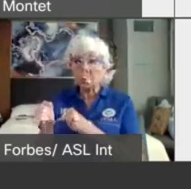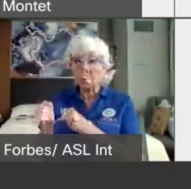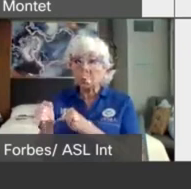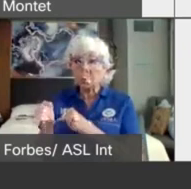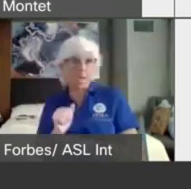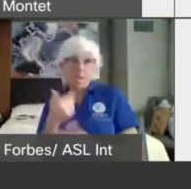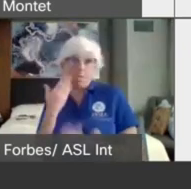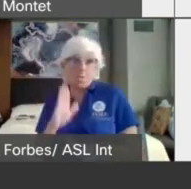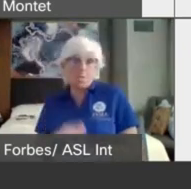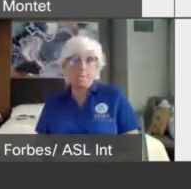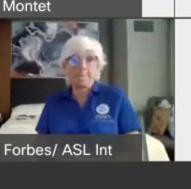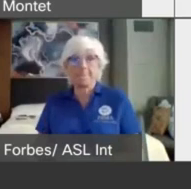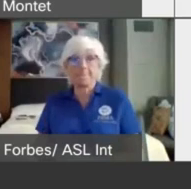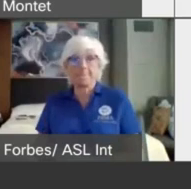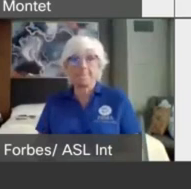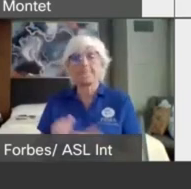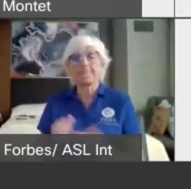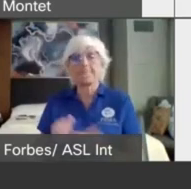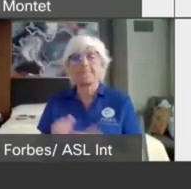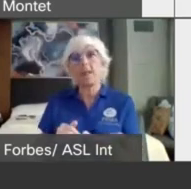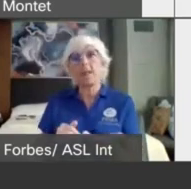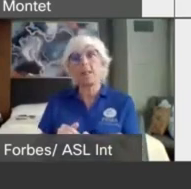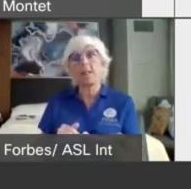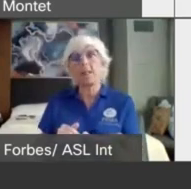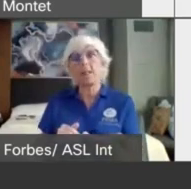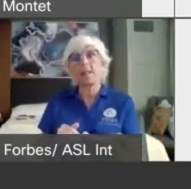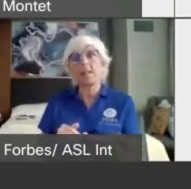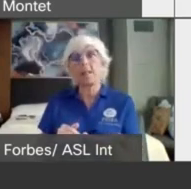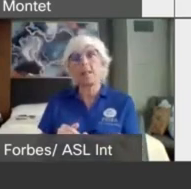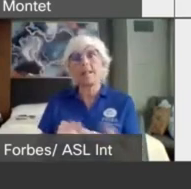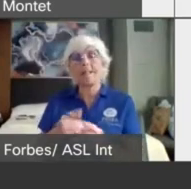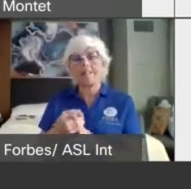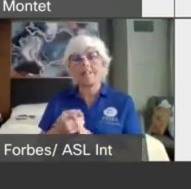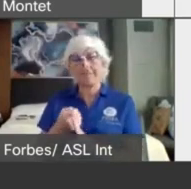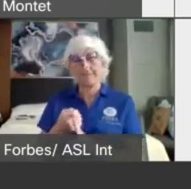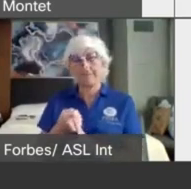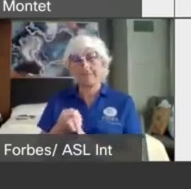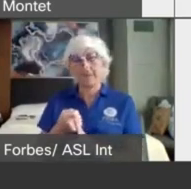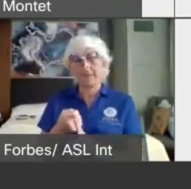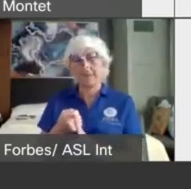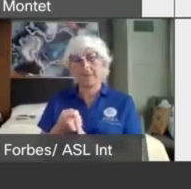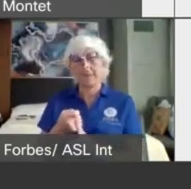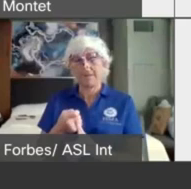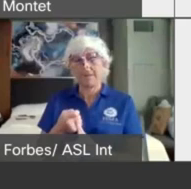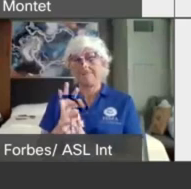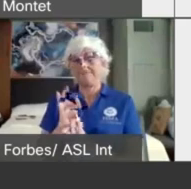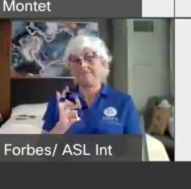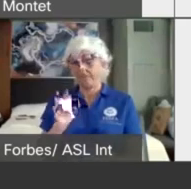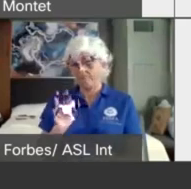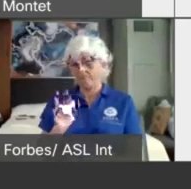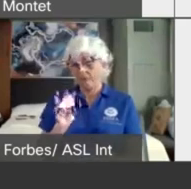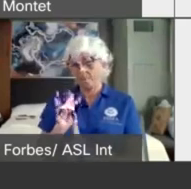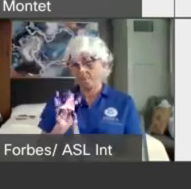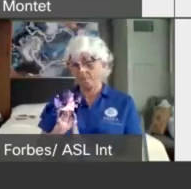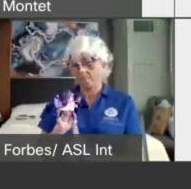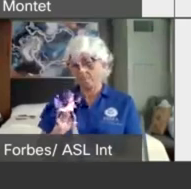Yeah. I'm sorry. I was just going to say, from a FEMA perspective, that would be part of what would be